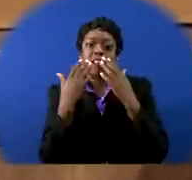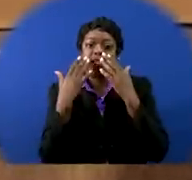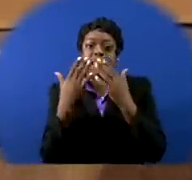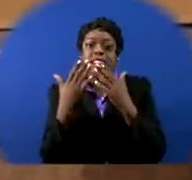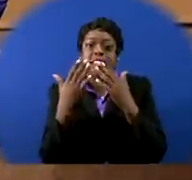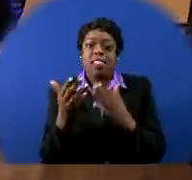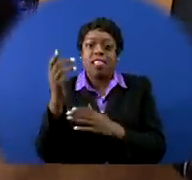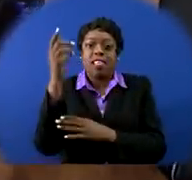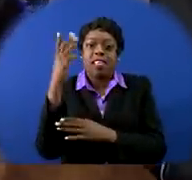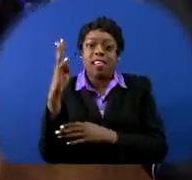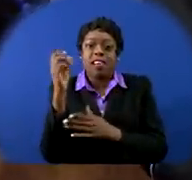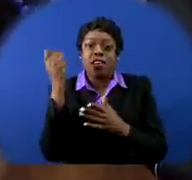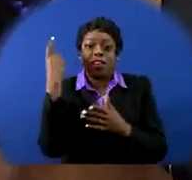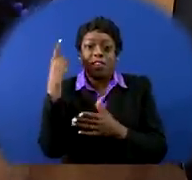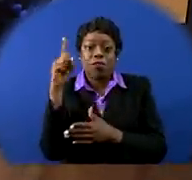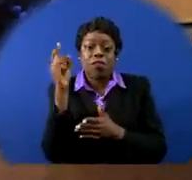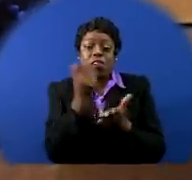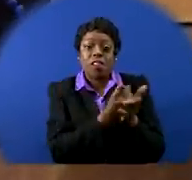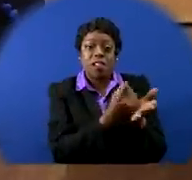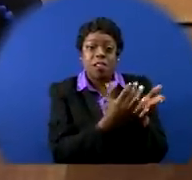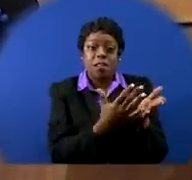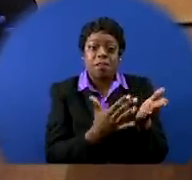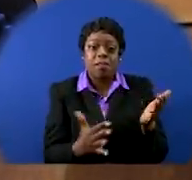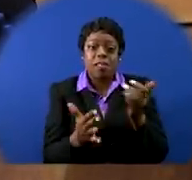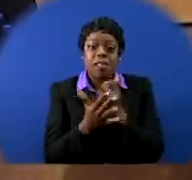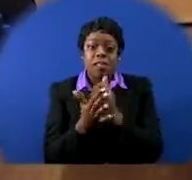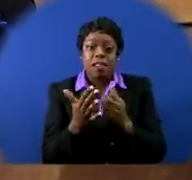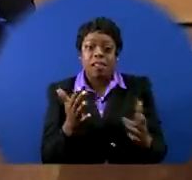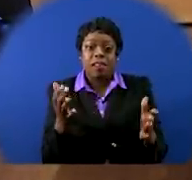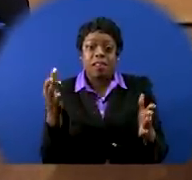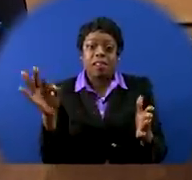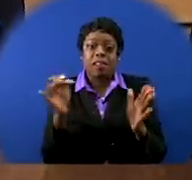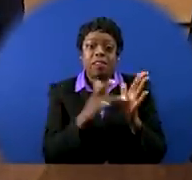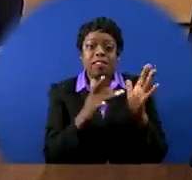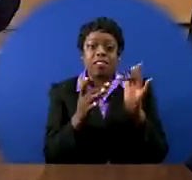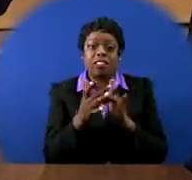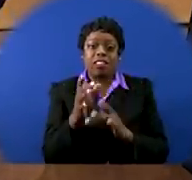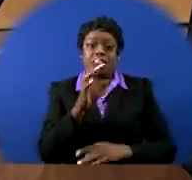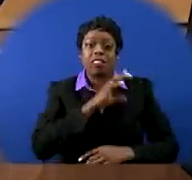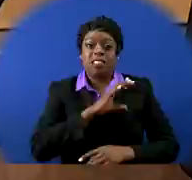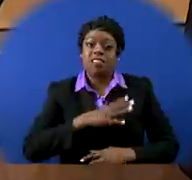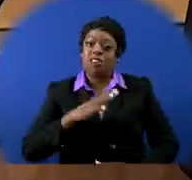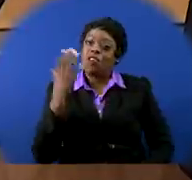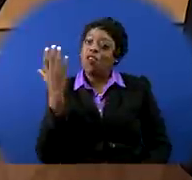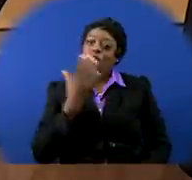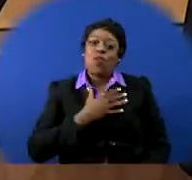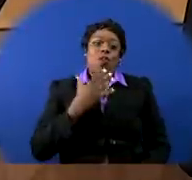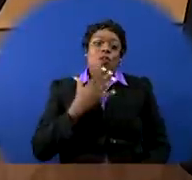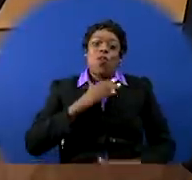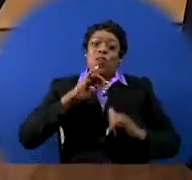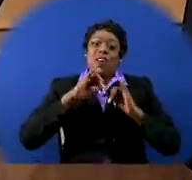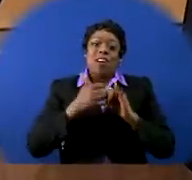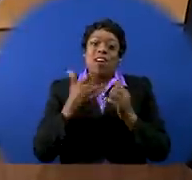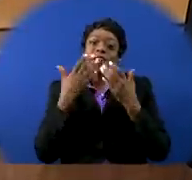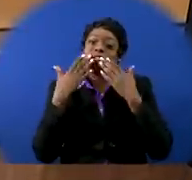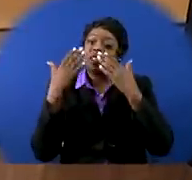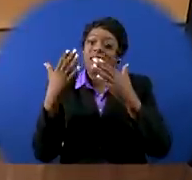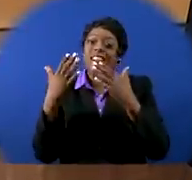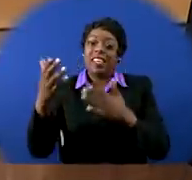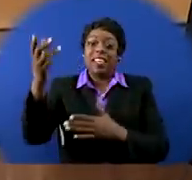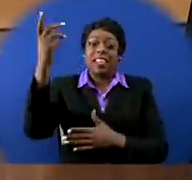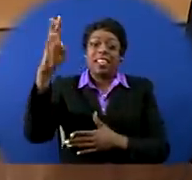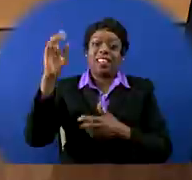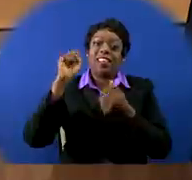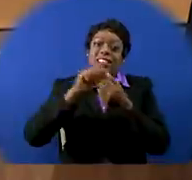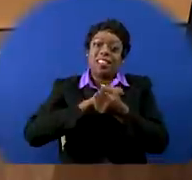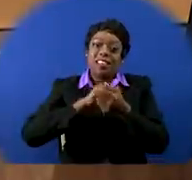the blood of Jesus Christ. Oh, how we thank God. that our sins have been washed